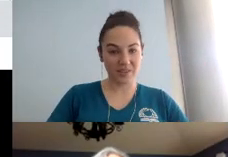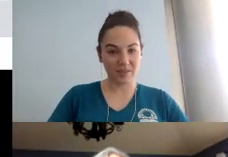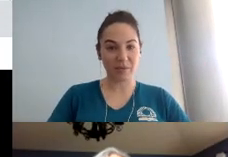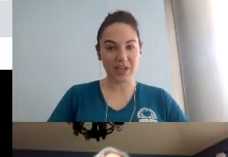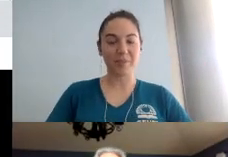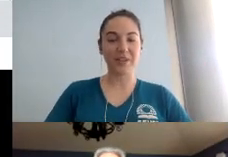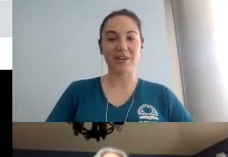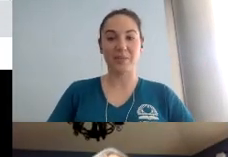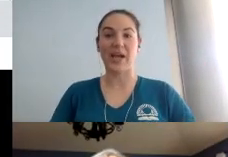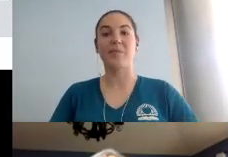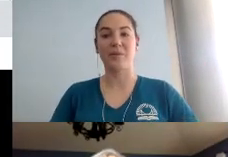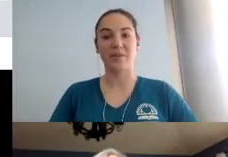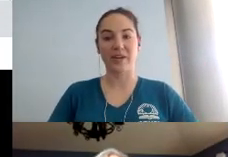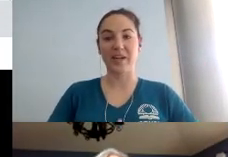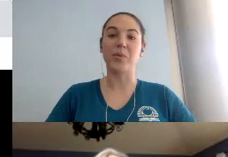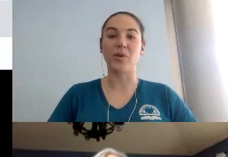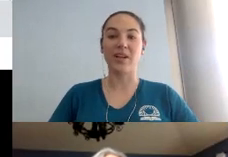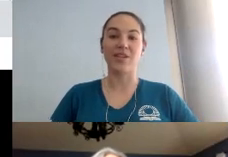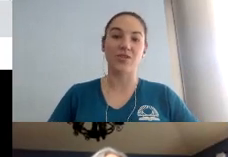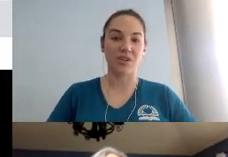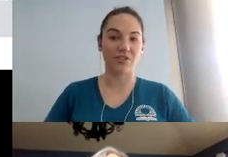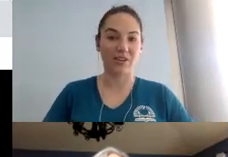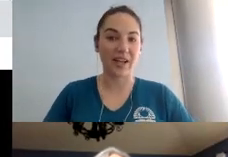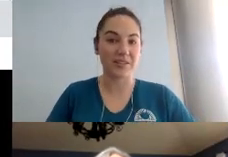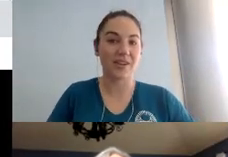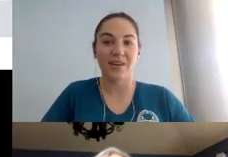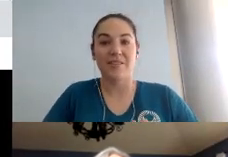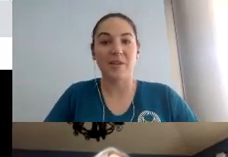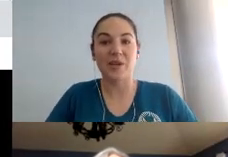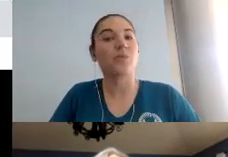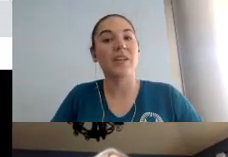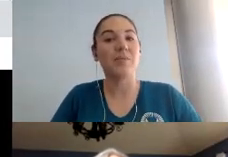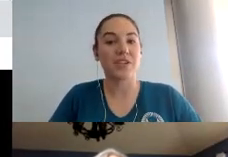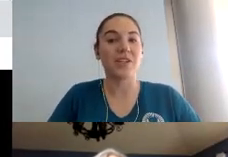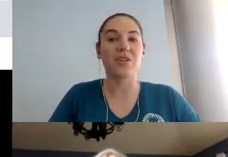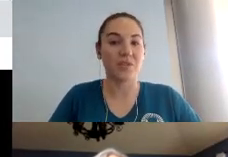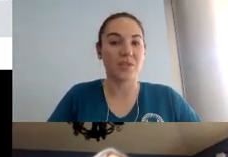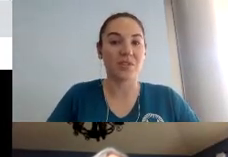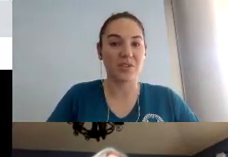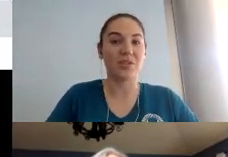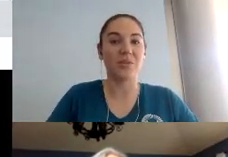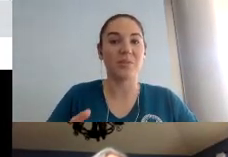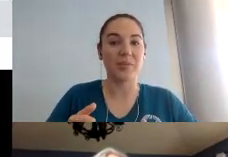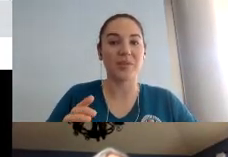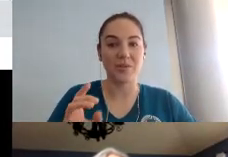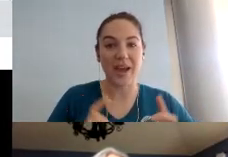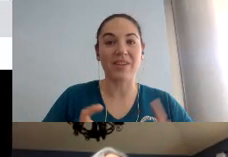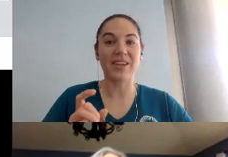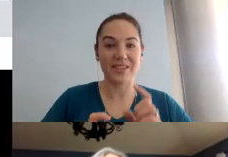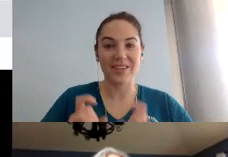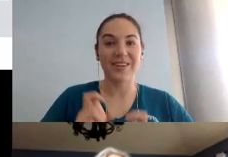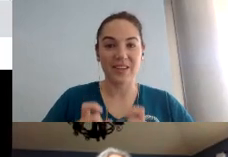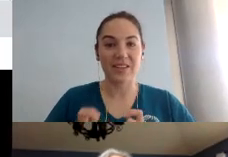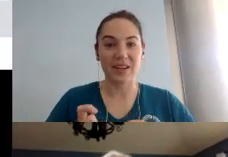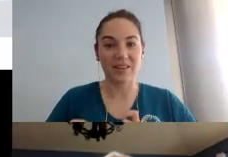So remember, topics are the backbone. They're going to help organize and structure your class. They make it really much easier for students to be able to